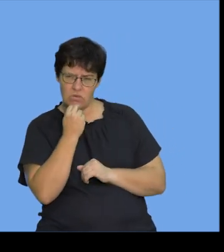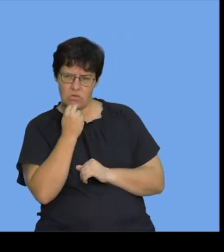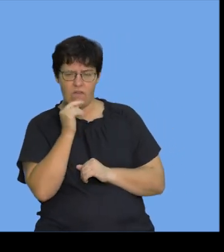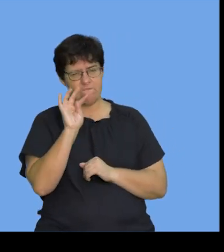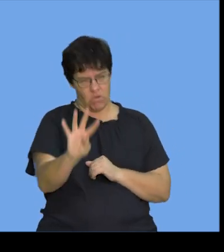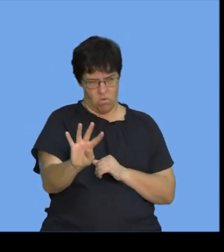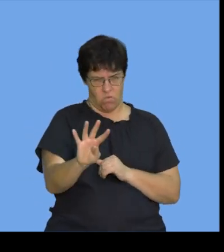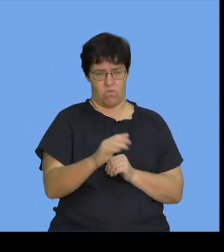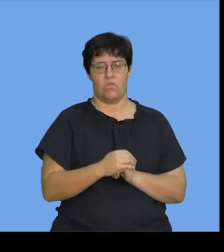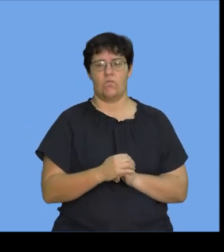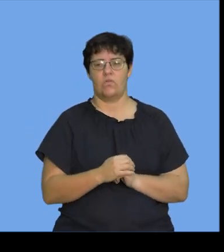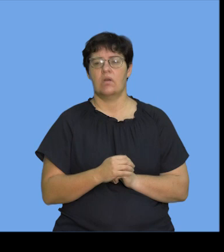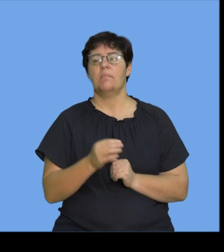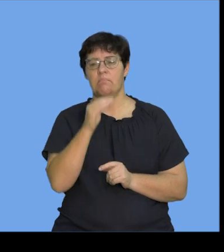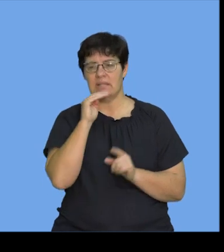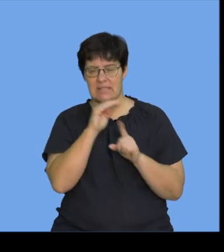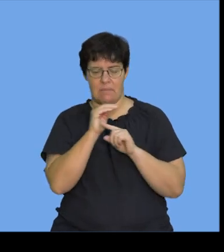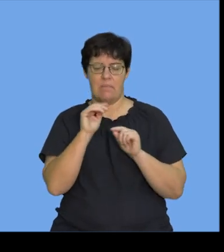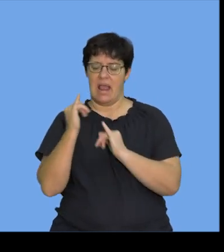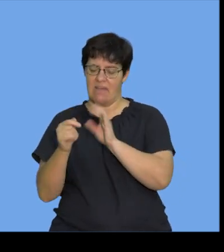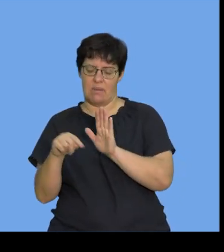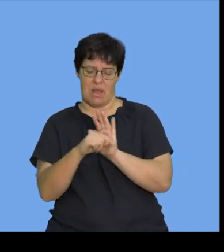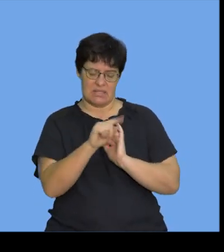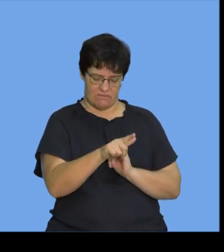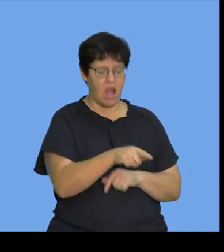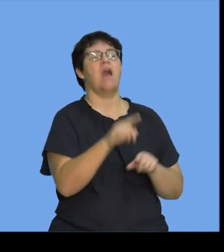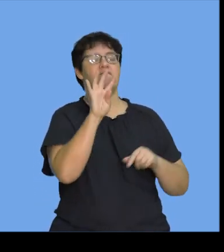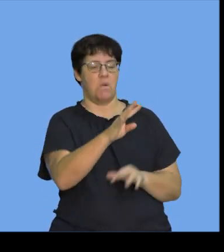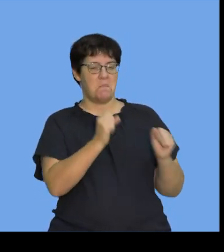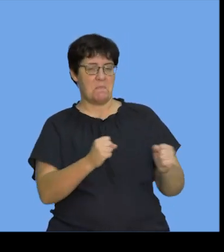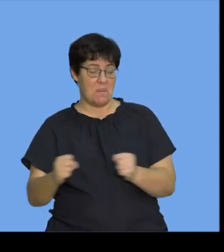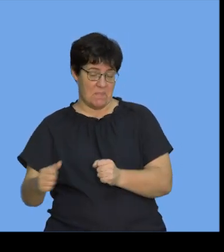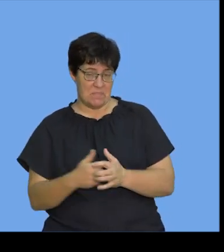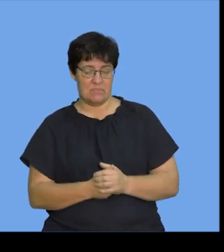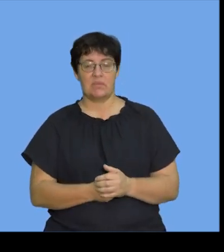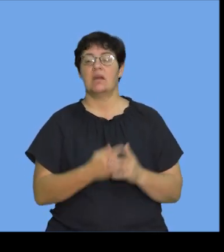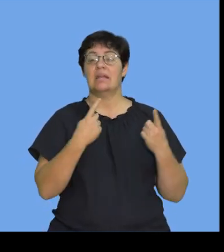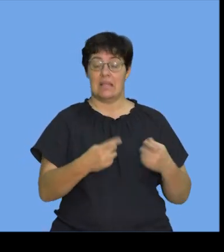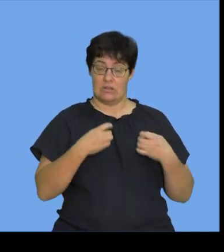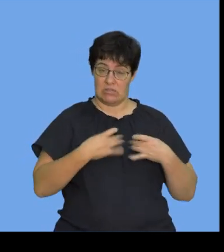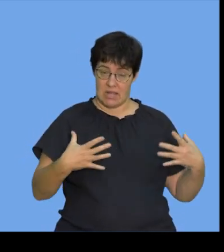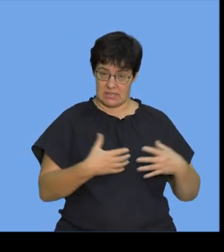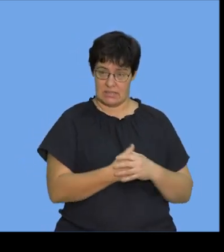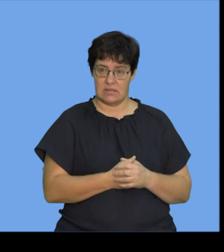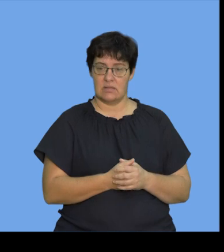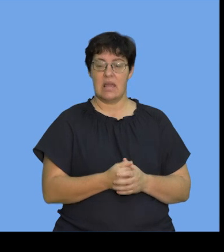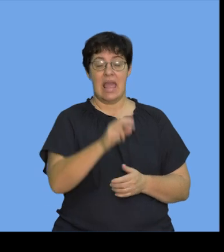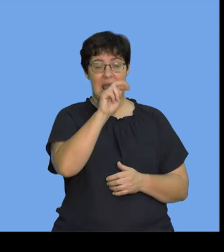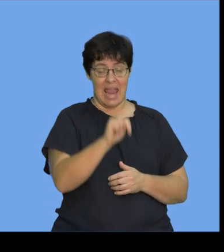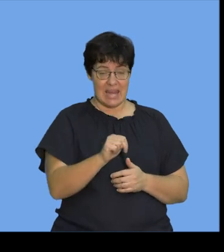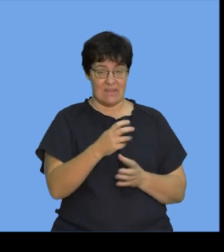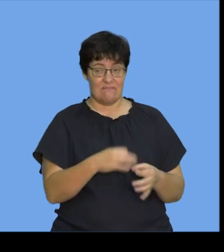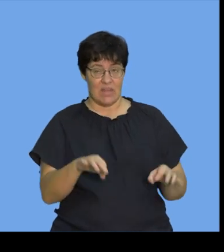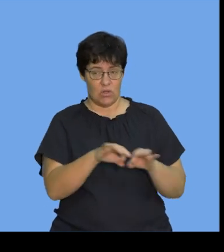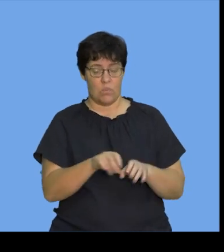actually 4, which is the same as 11 minus 7, right? And then I start, my N value will then be